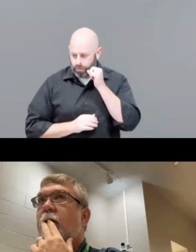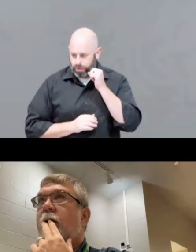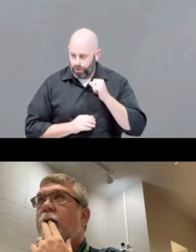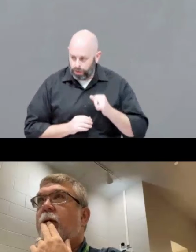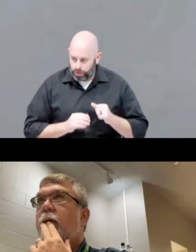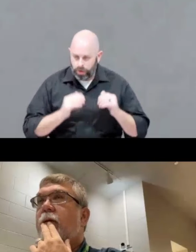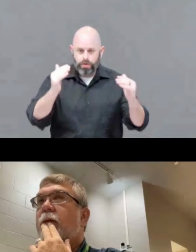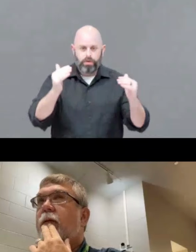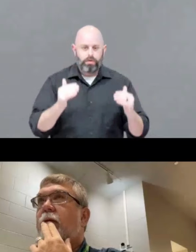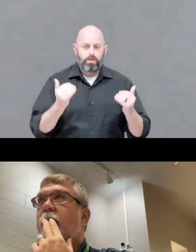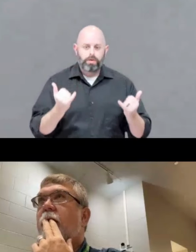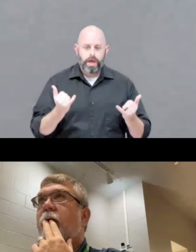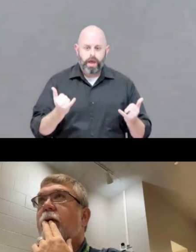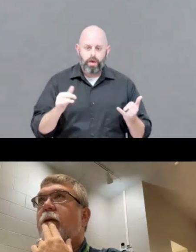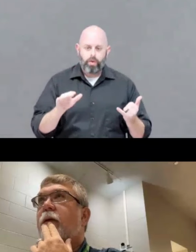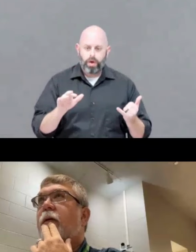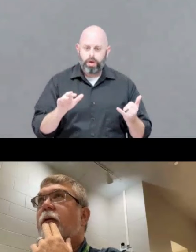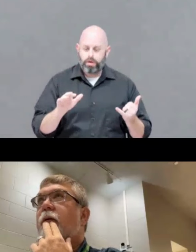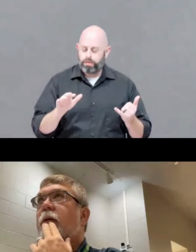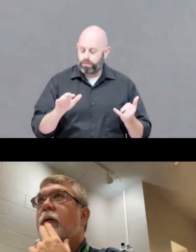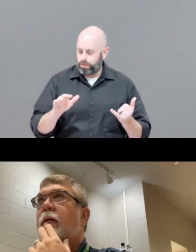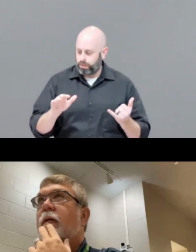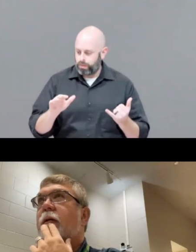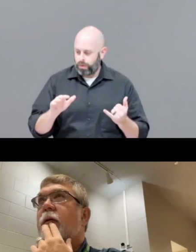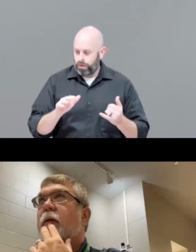We're going to move into